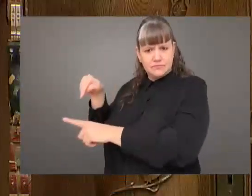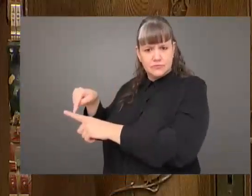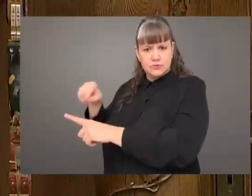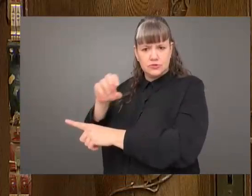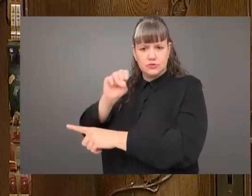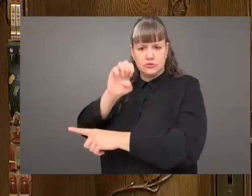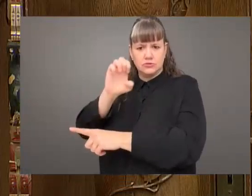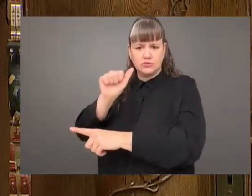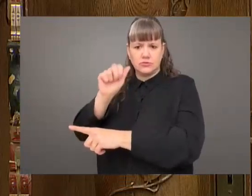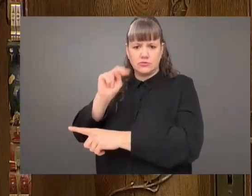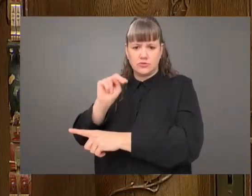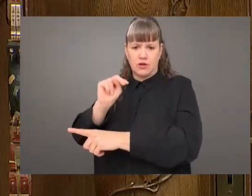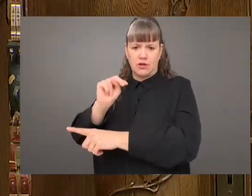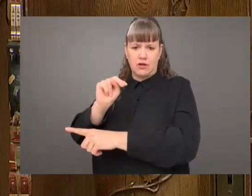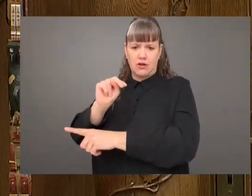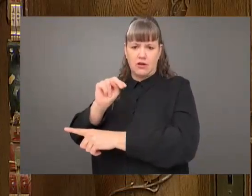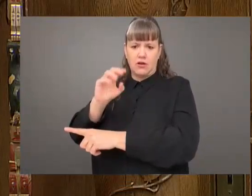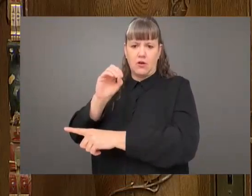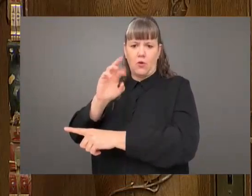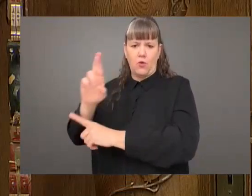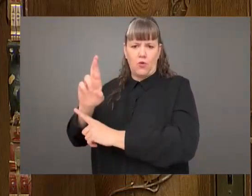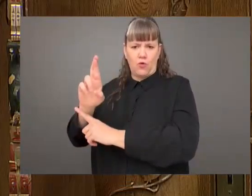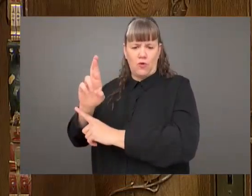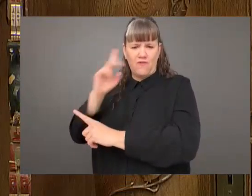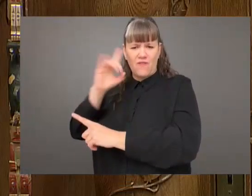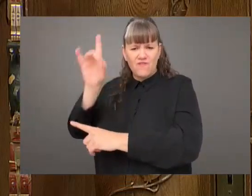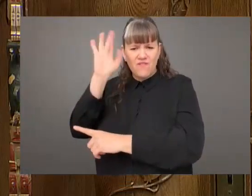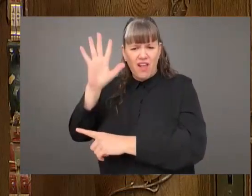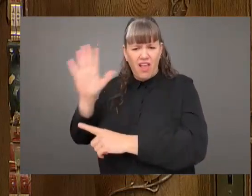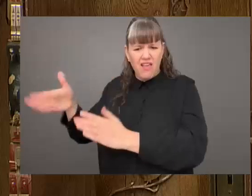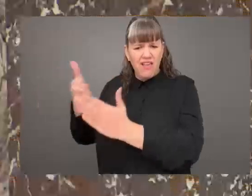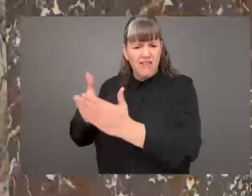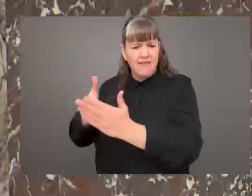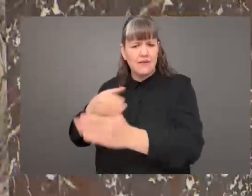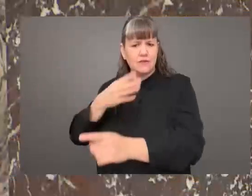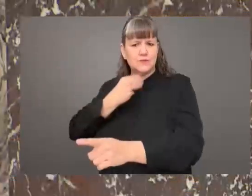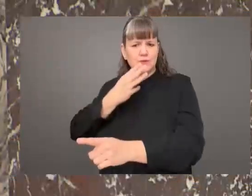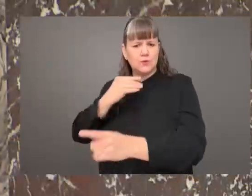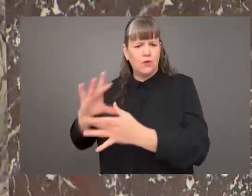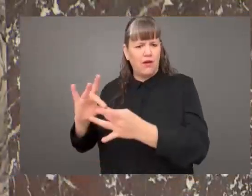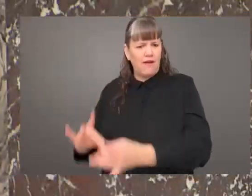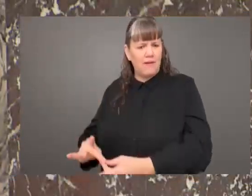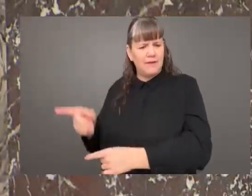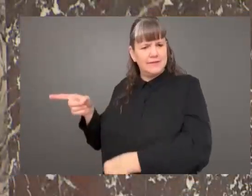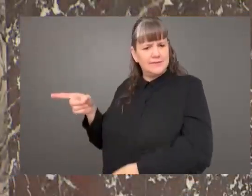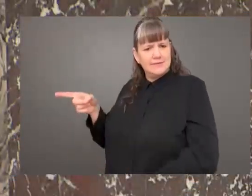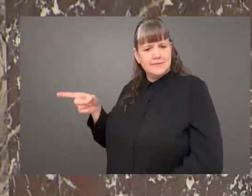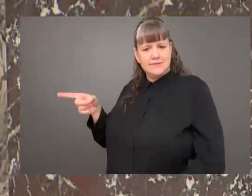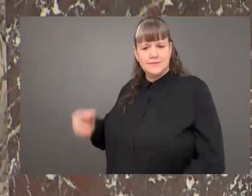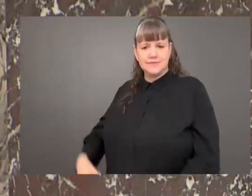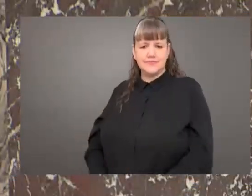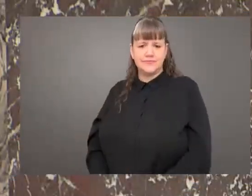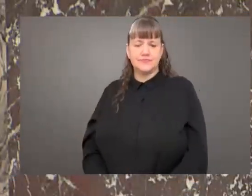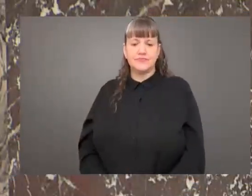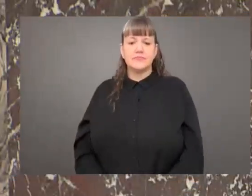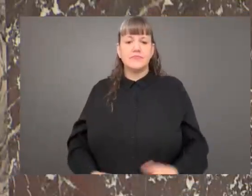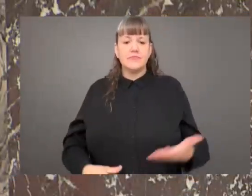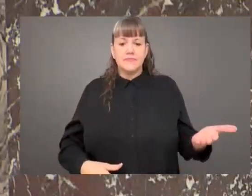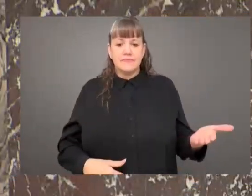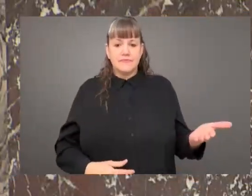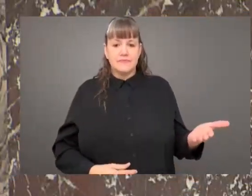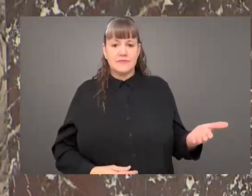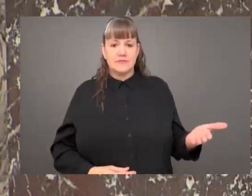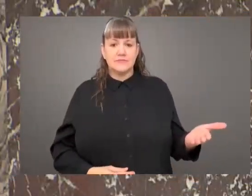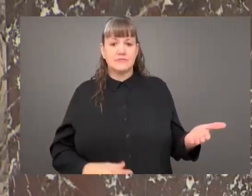Minister of Housing. Thank you so much, Honourable Speaker, and I want to thank the member for the question as well as the statement that was